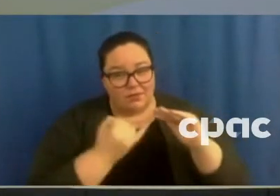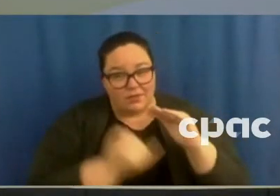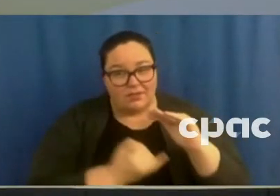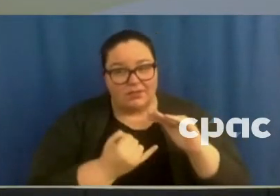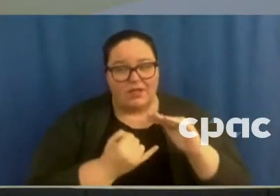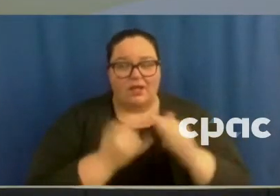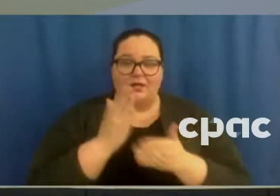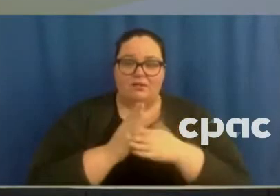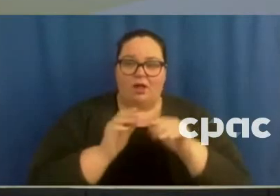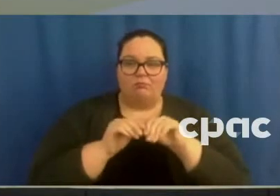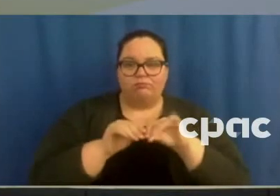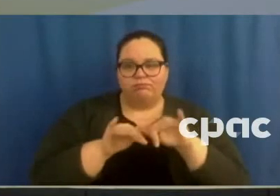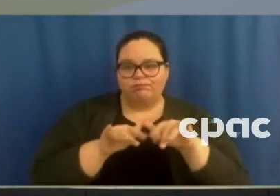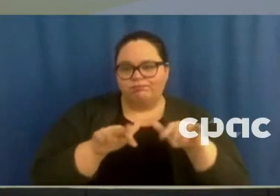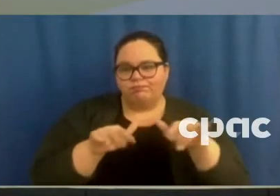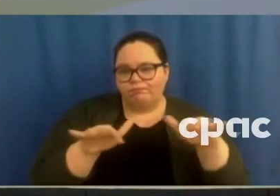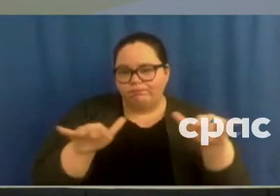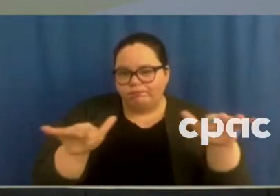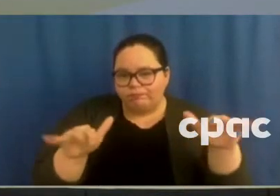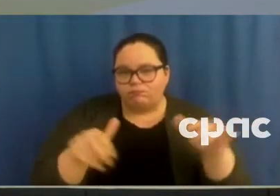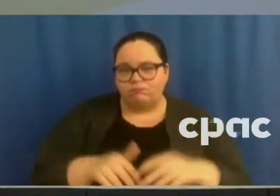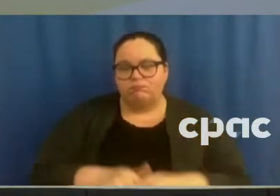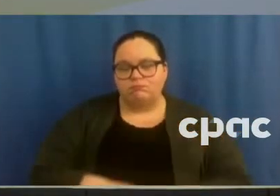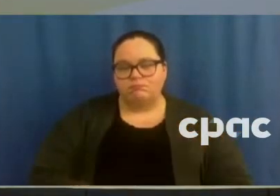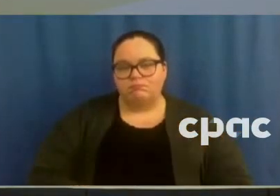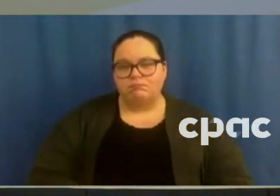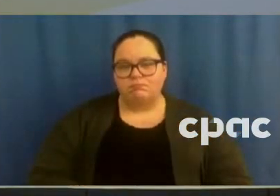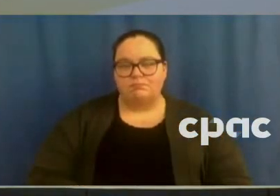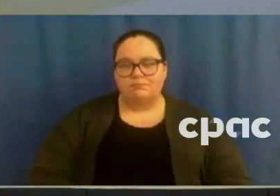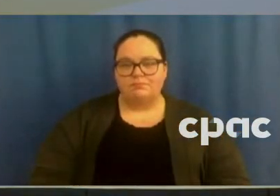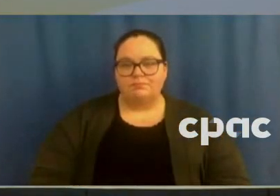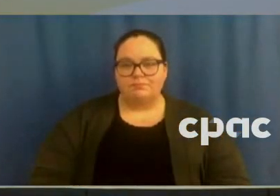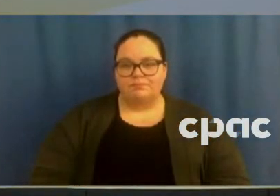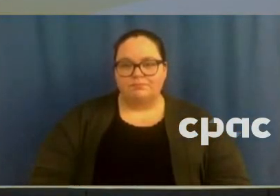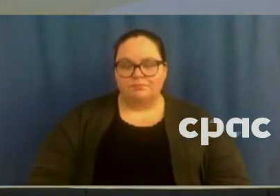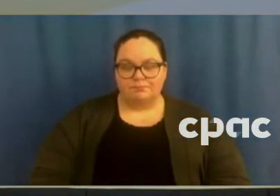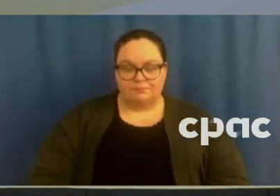spread. So we're sort of looking at all those aspects.